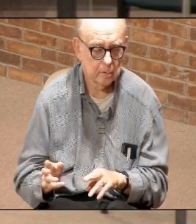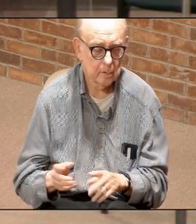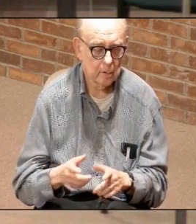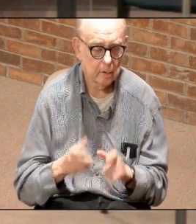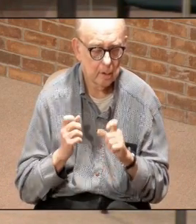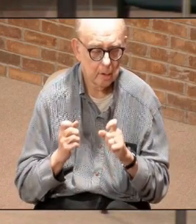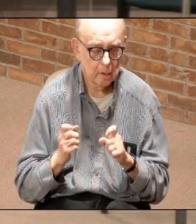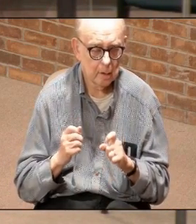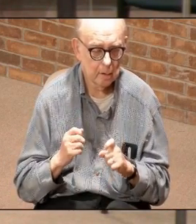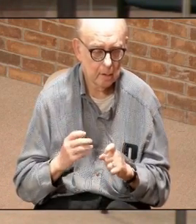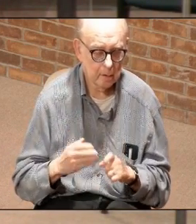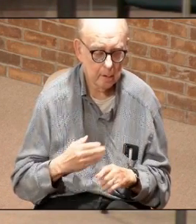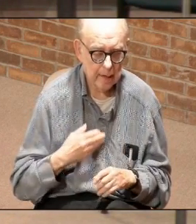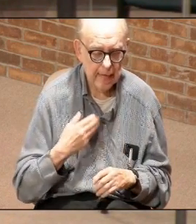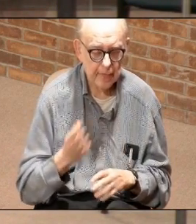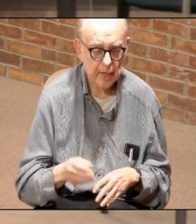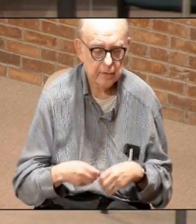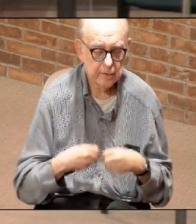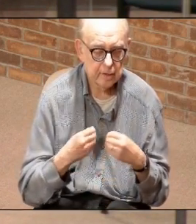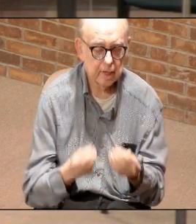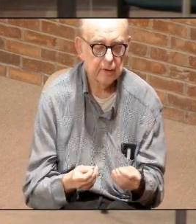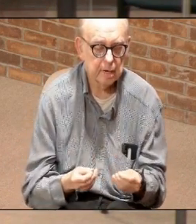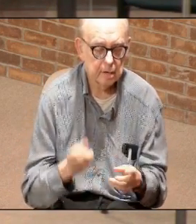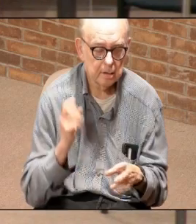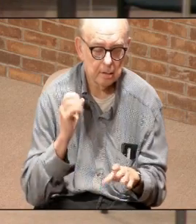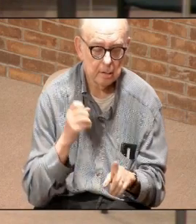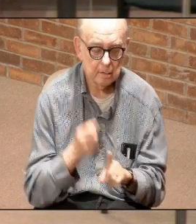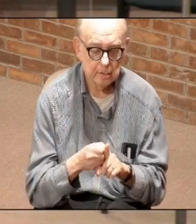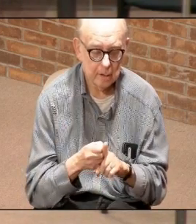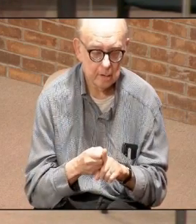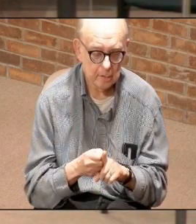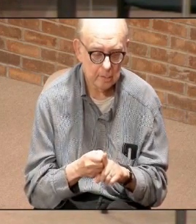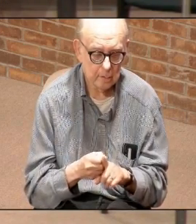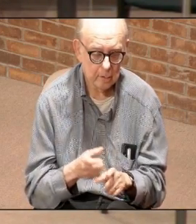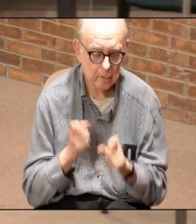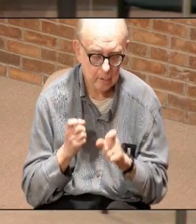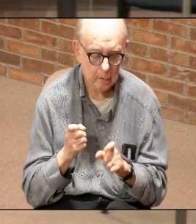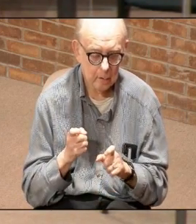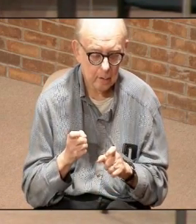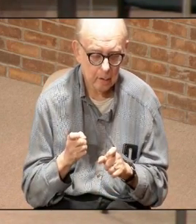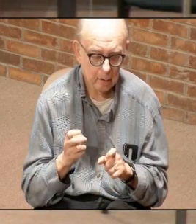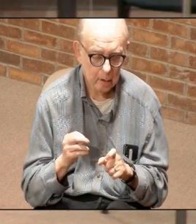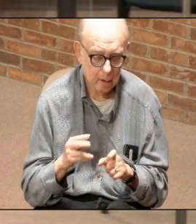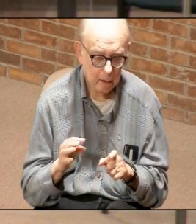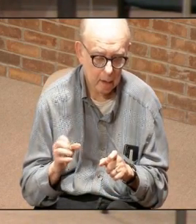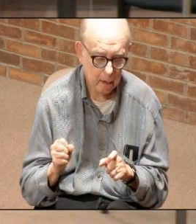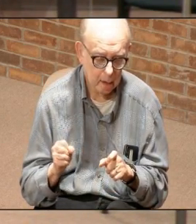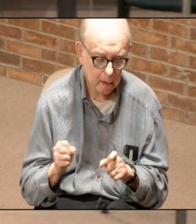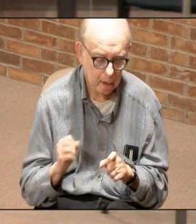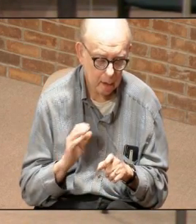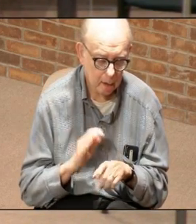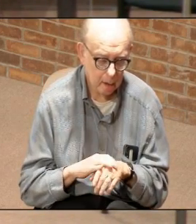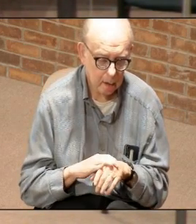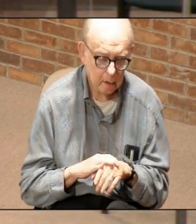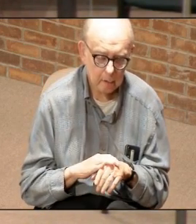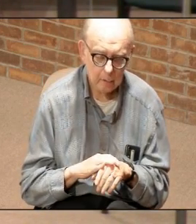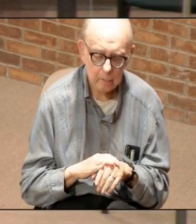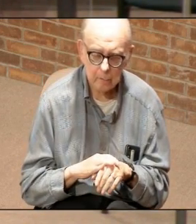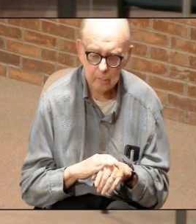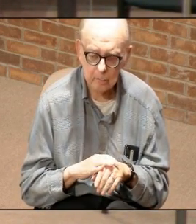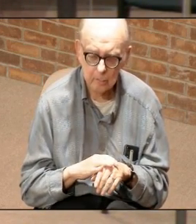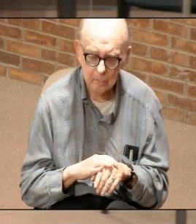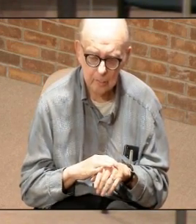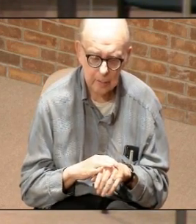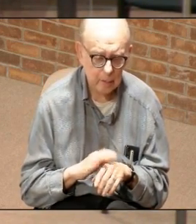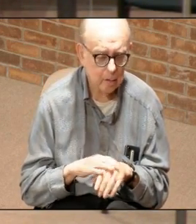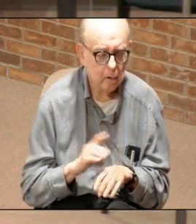sudden Thanksgiving kind of hits. And all of a sudden the news comes across